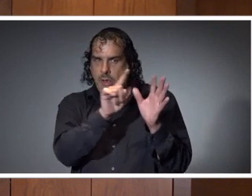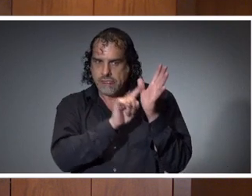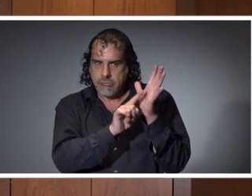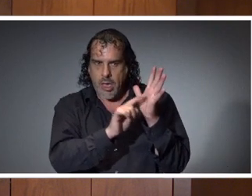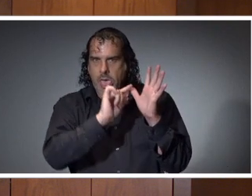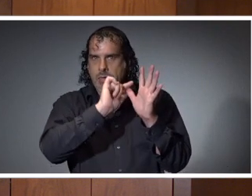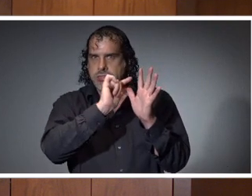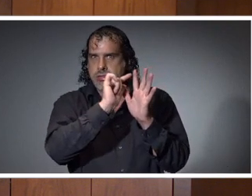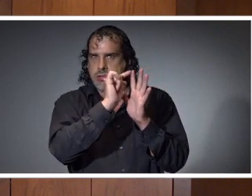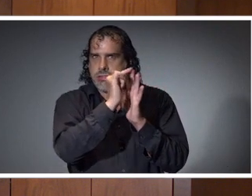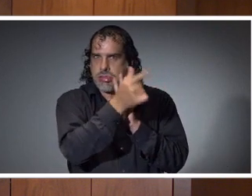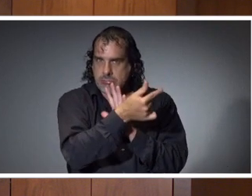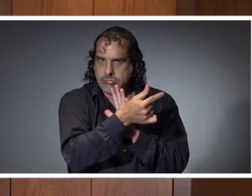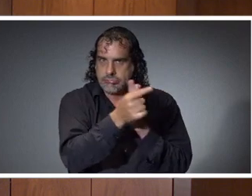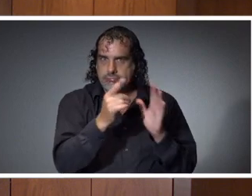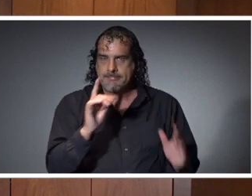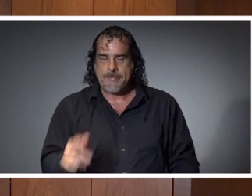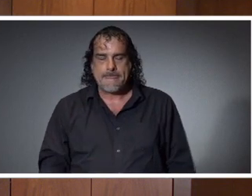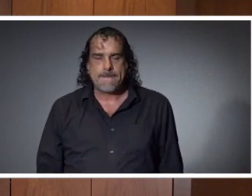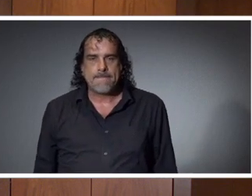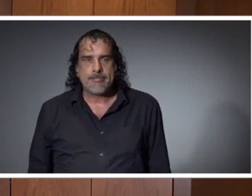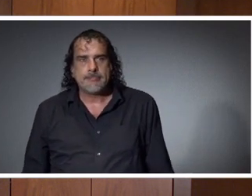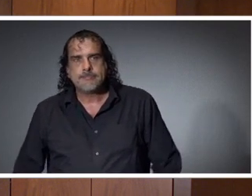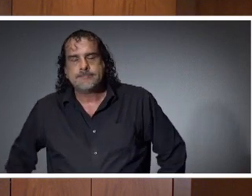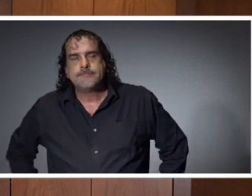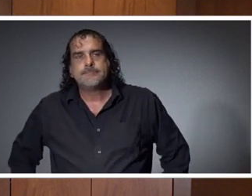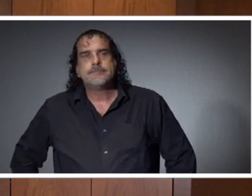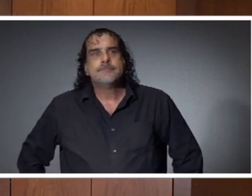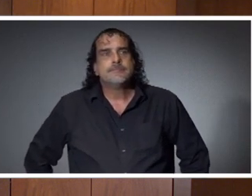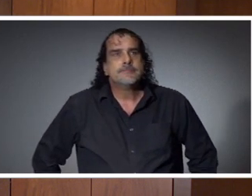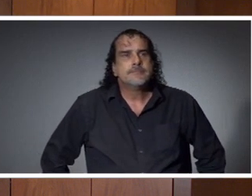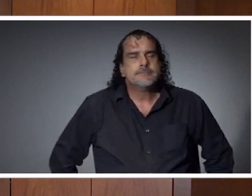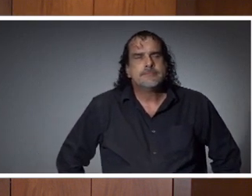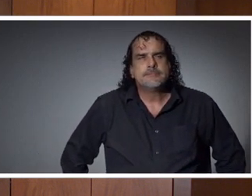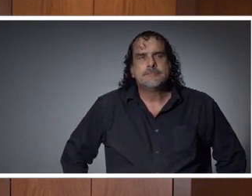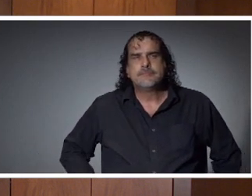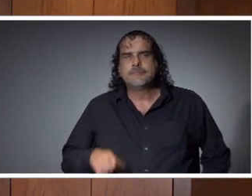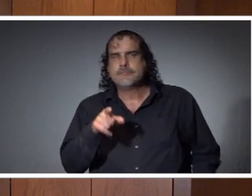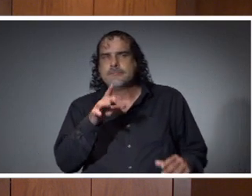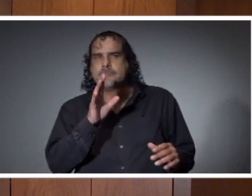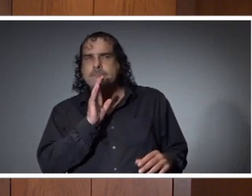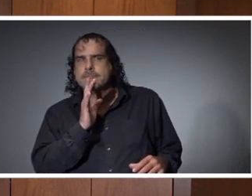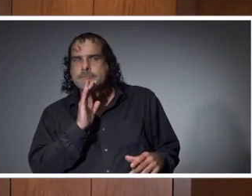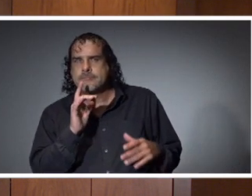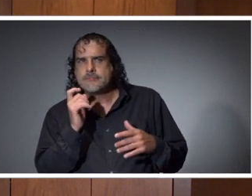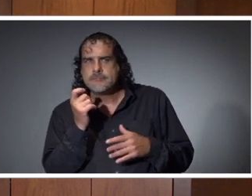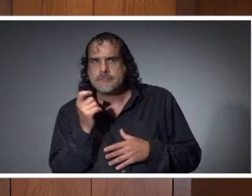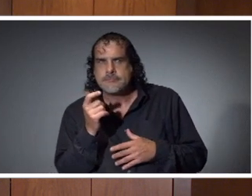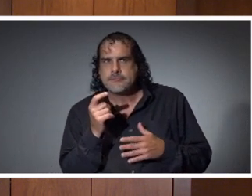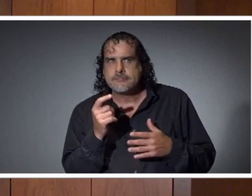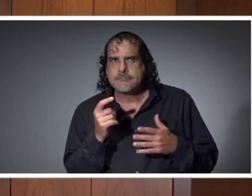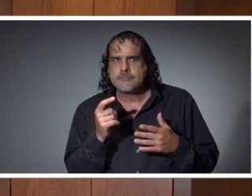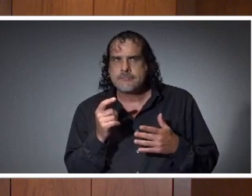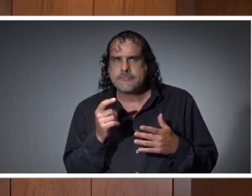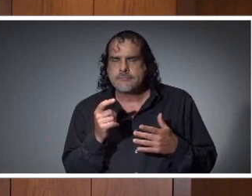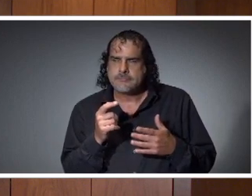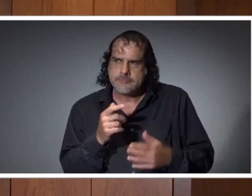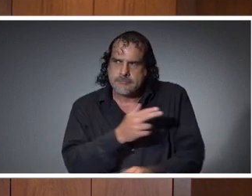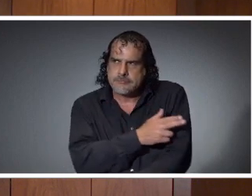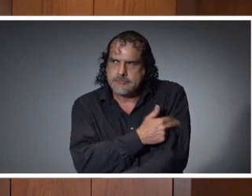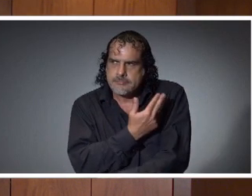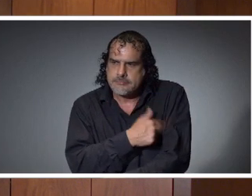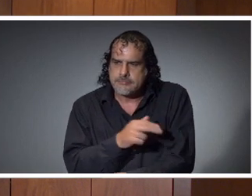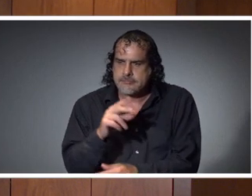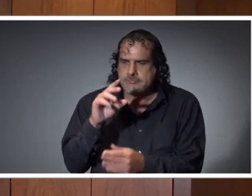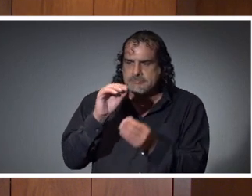but we'll certainly watch it for the next few days. All right, and can you talk a little bit about the hospital data? I know you guys briefly mentioned it